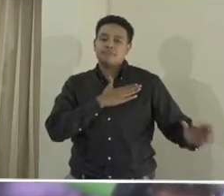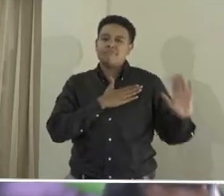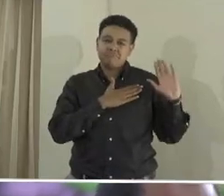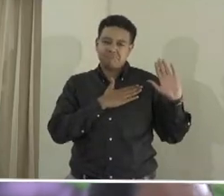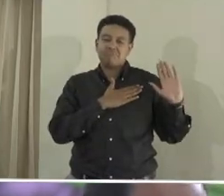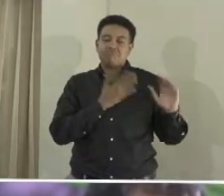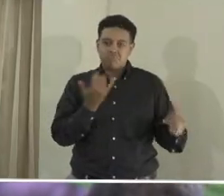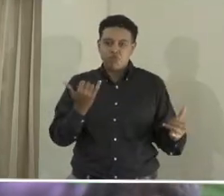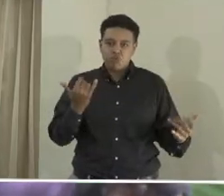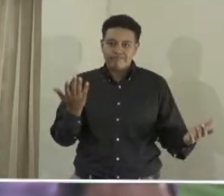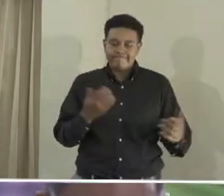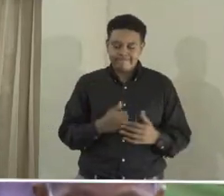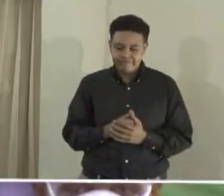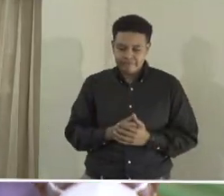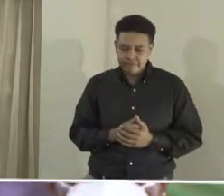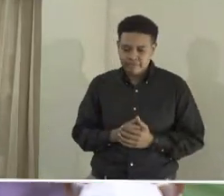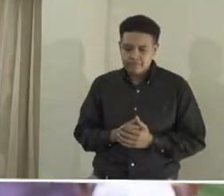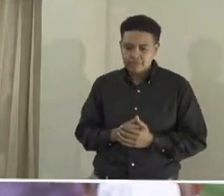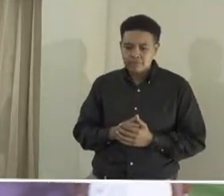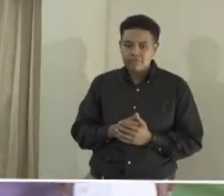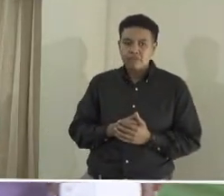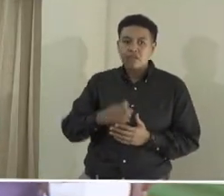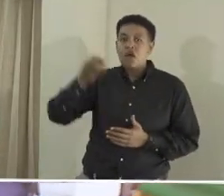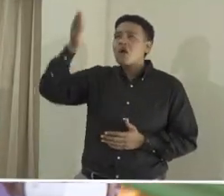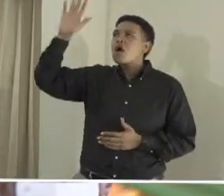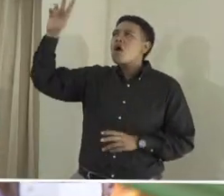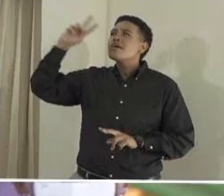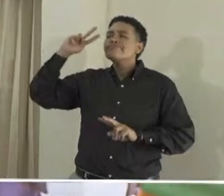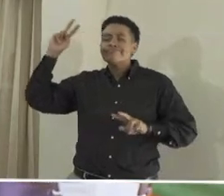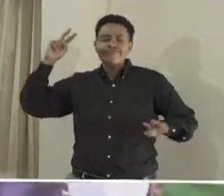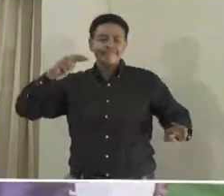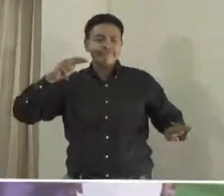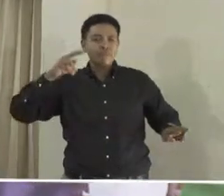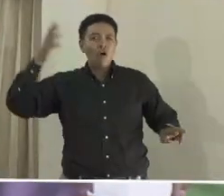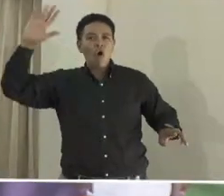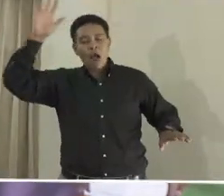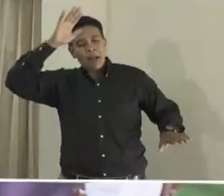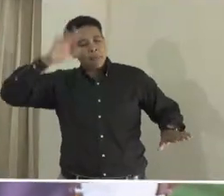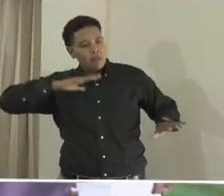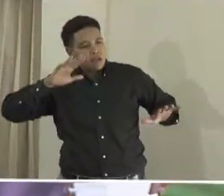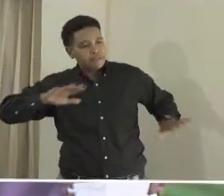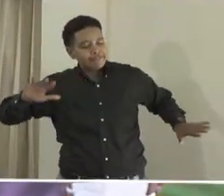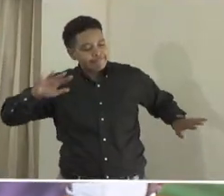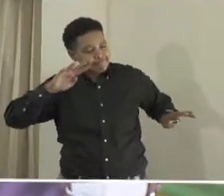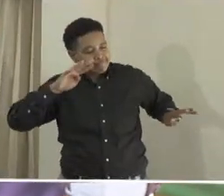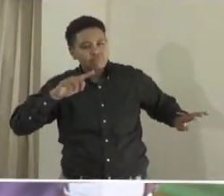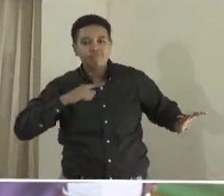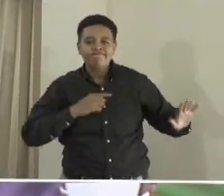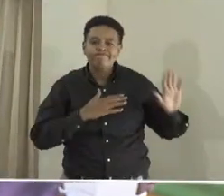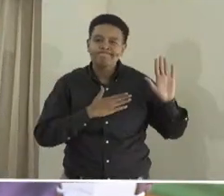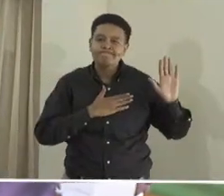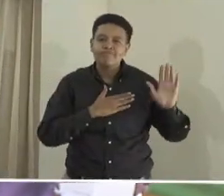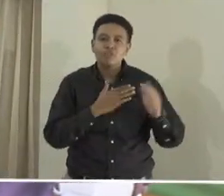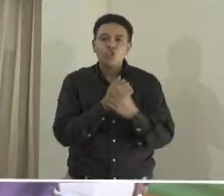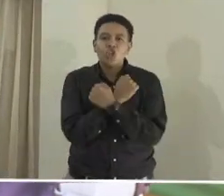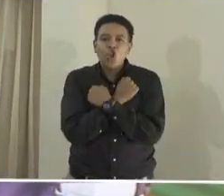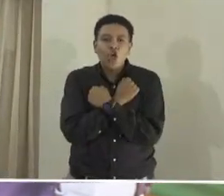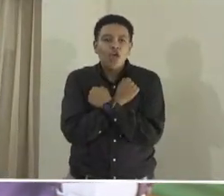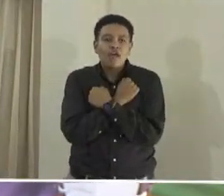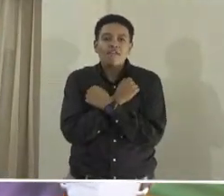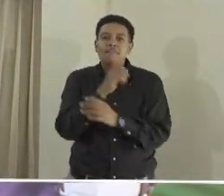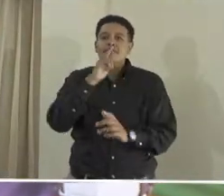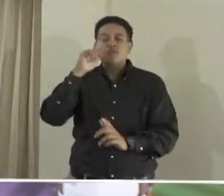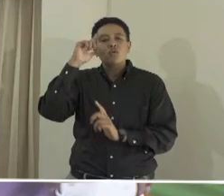Pledge. Before God and all mankind, I pledge the love and loyalty of